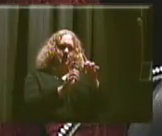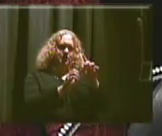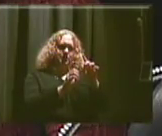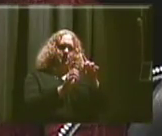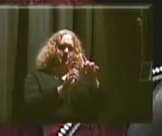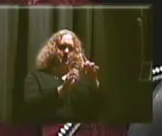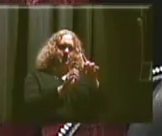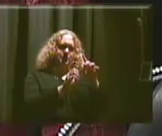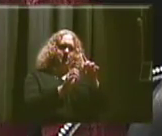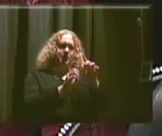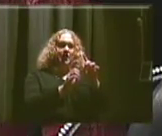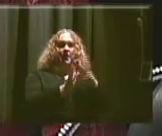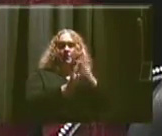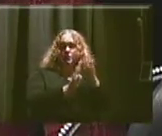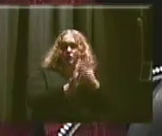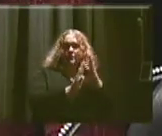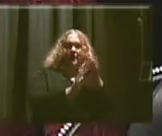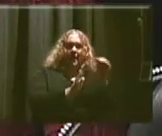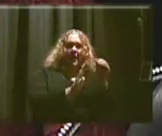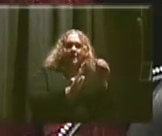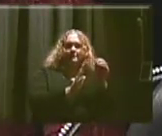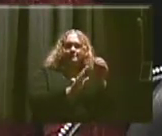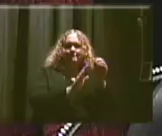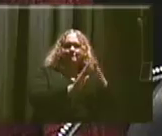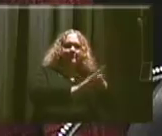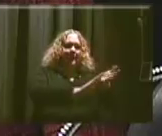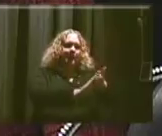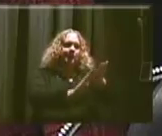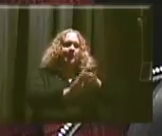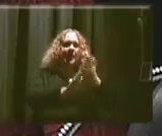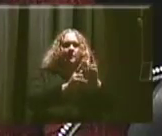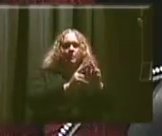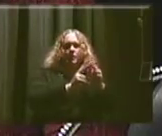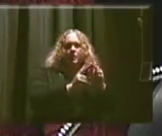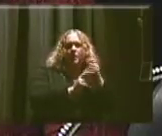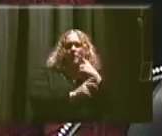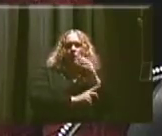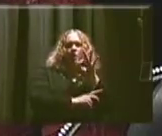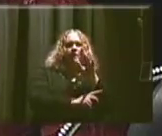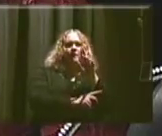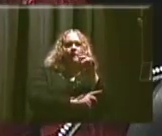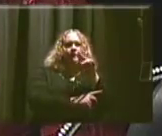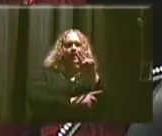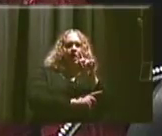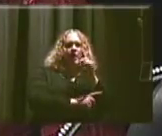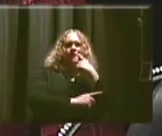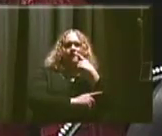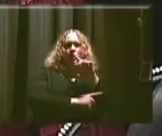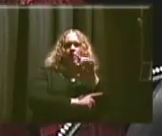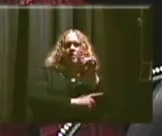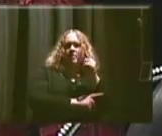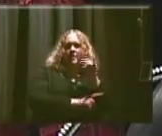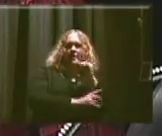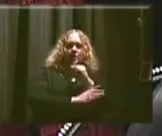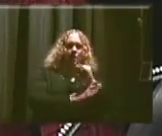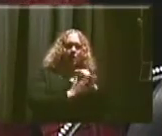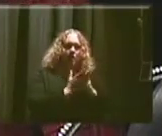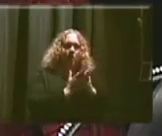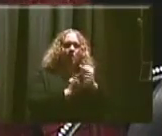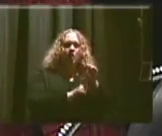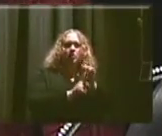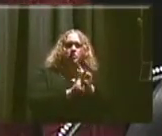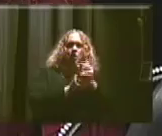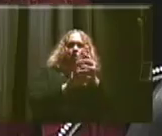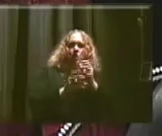Fund for the Arts. I'd like to thank Mayor Greg Fisher and Metro Government for their collaboration and support during last